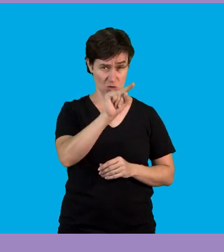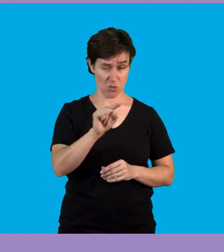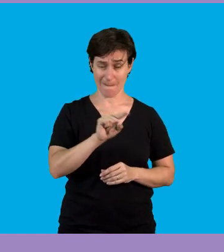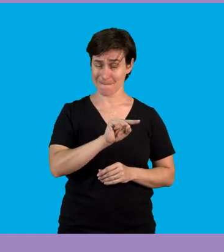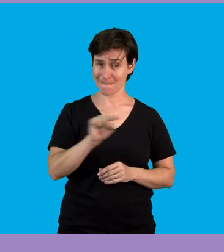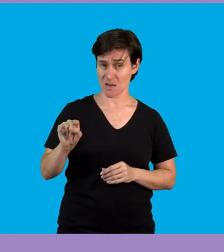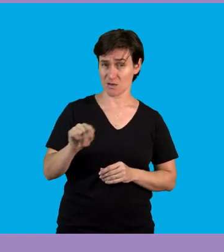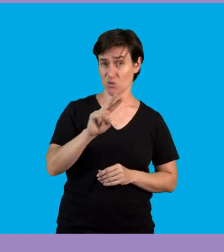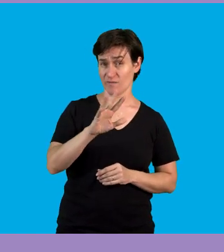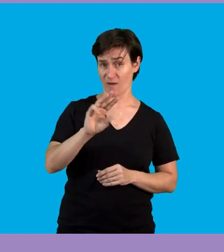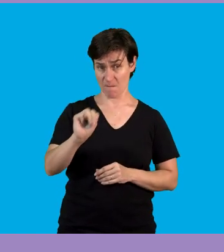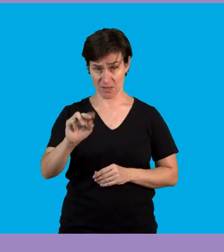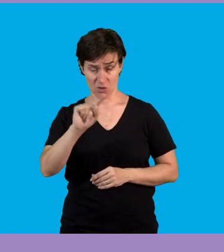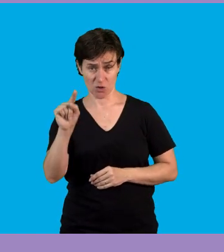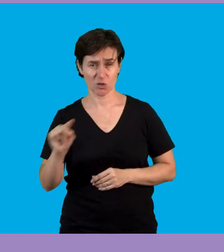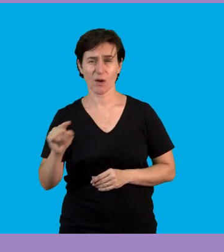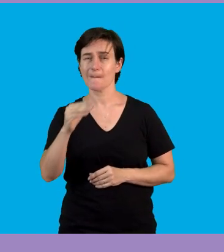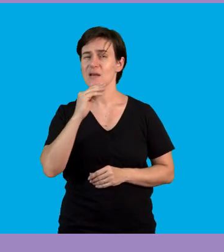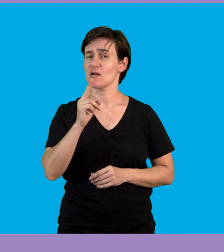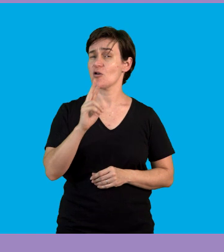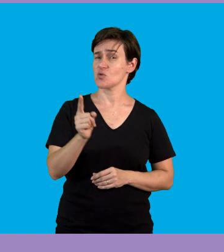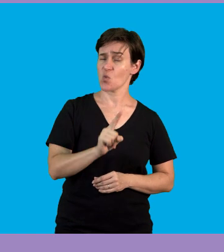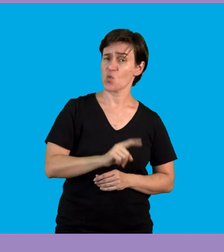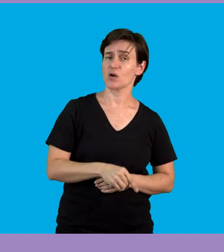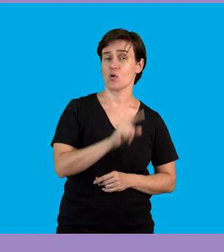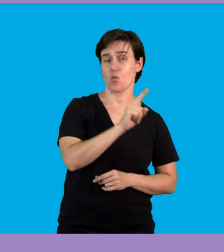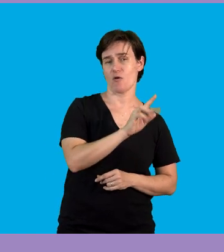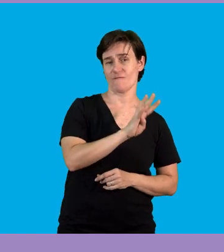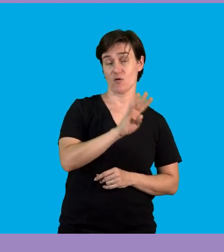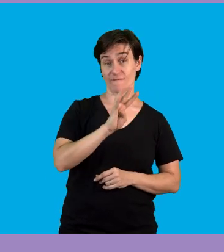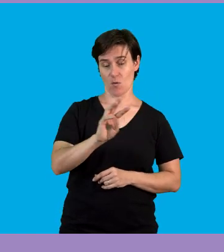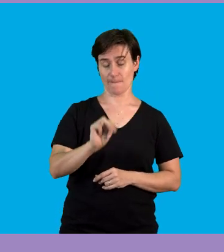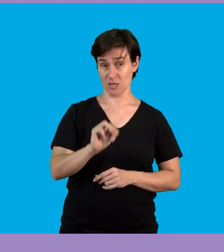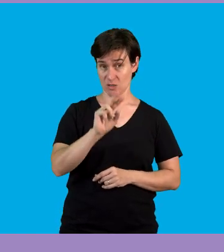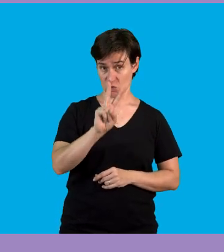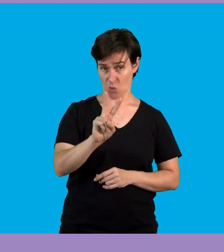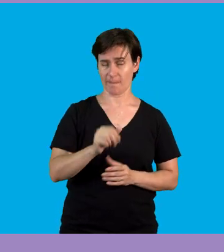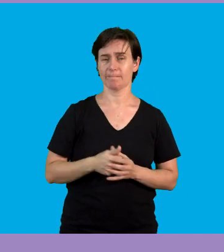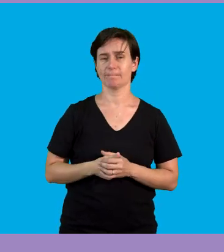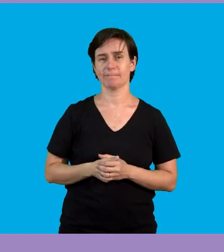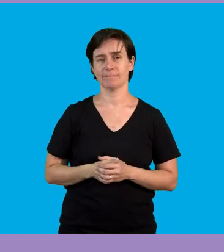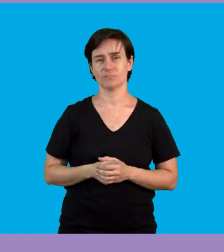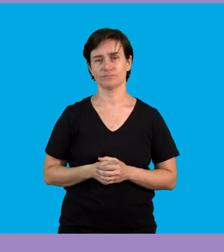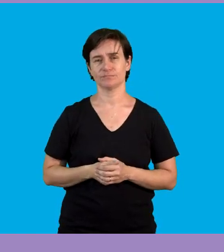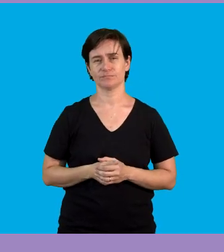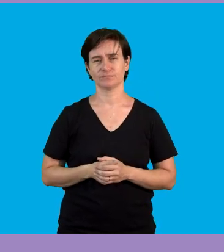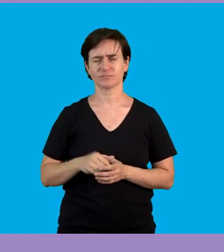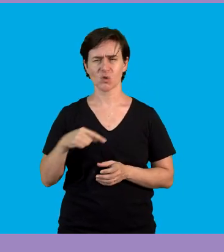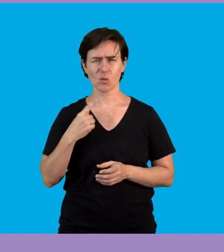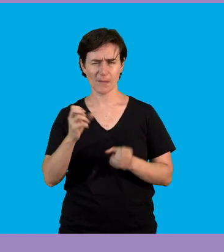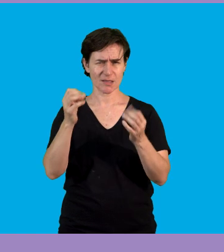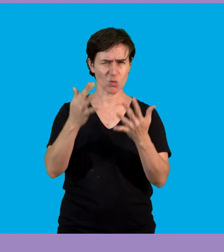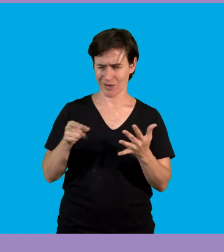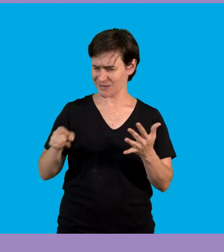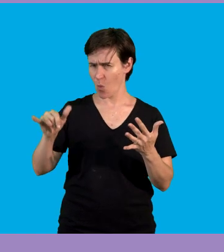squared minus 25 meters squared will leave us with 144 meters squared. And of course, for us to work out